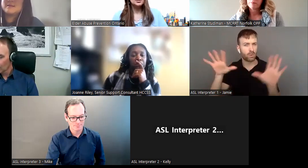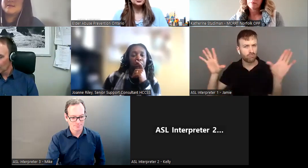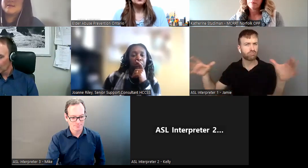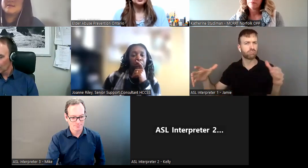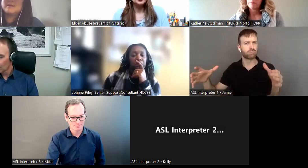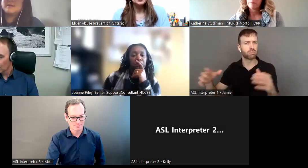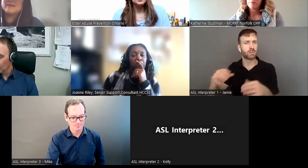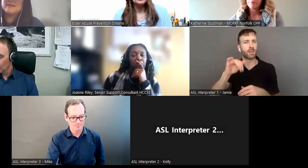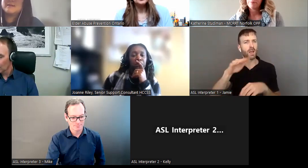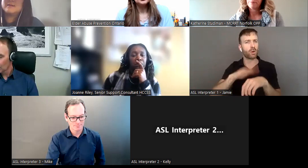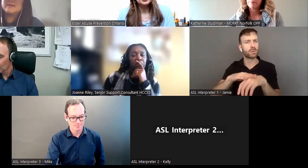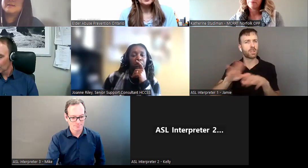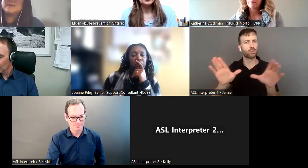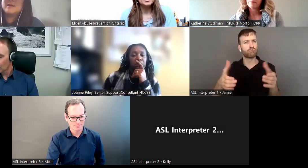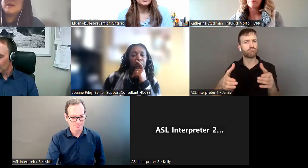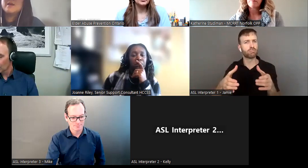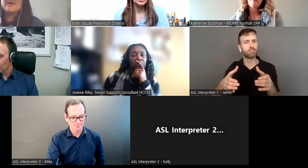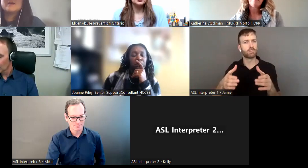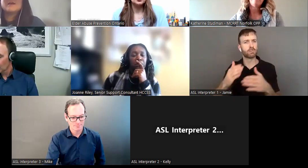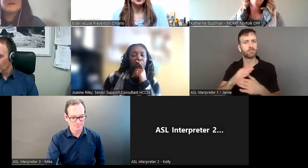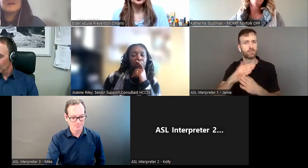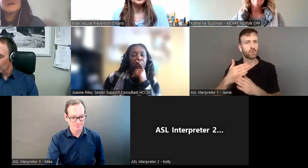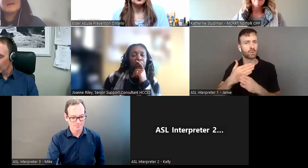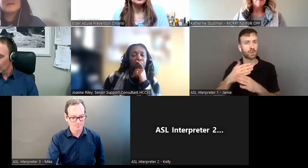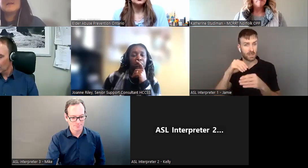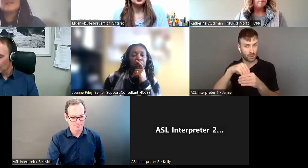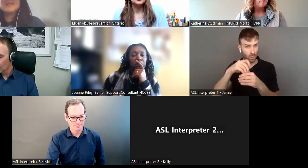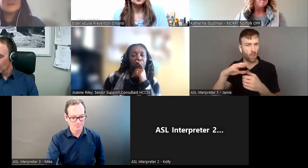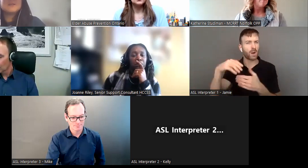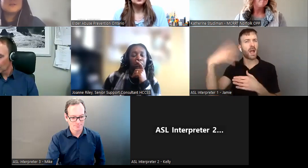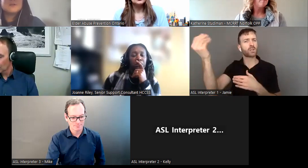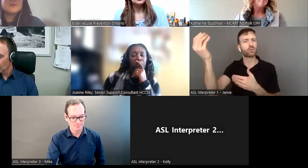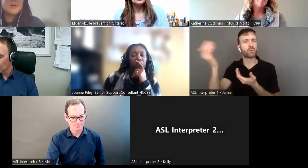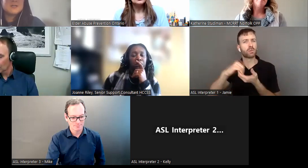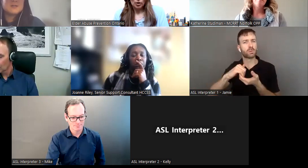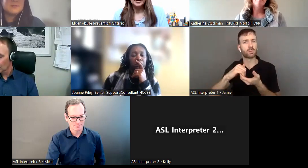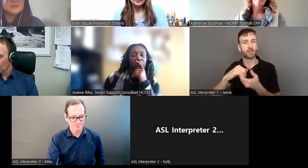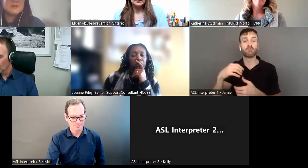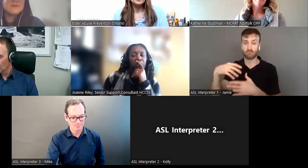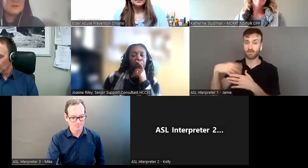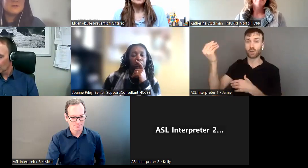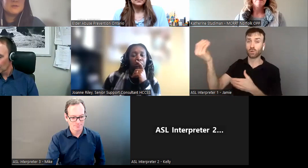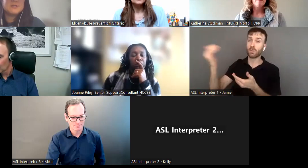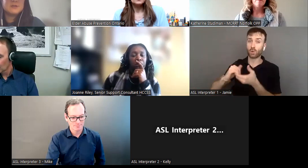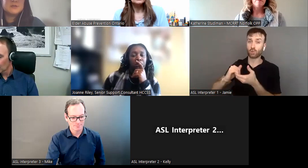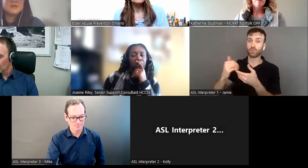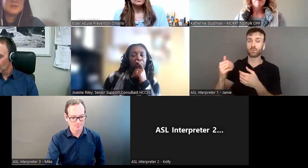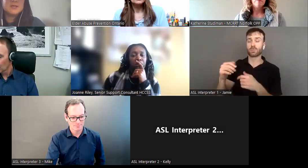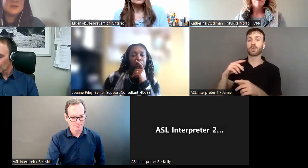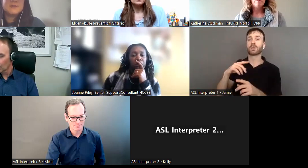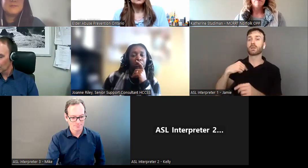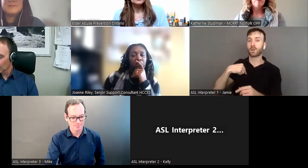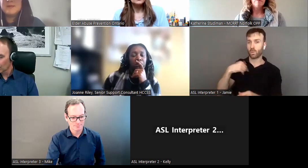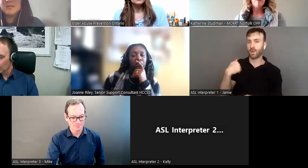that consultation with your team about sharing, or is that with external partners, that consultation? That's with external partners. We Okay. also have our own